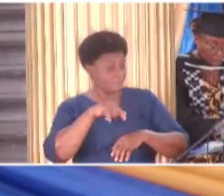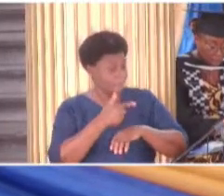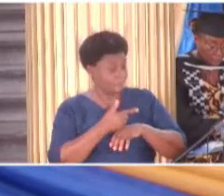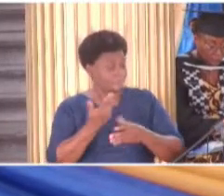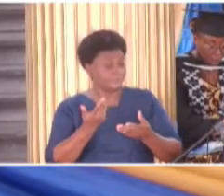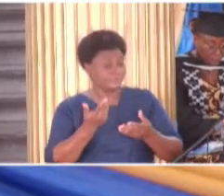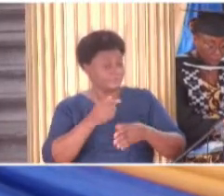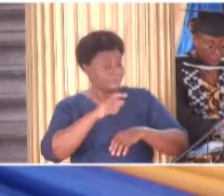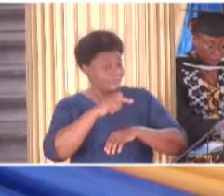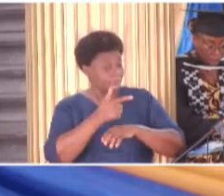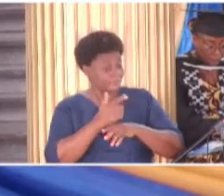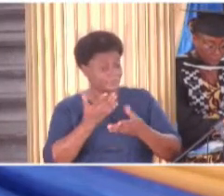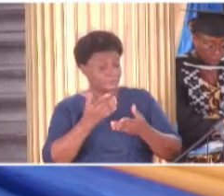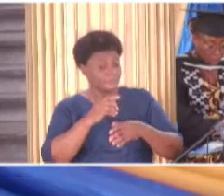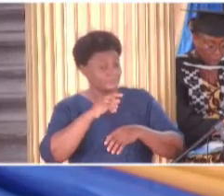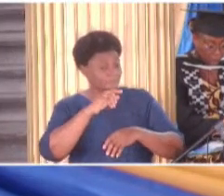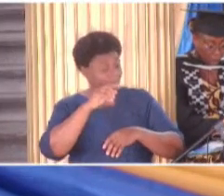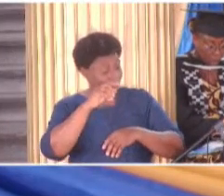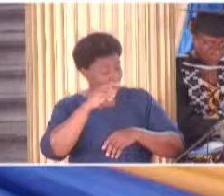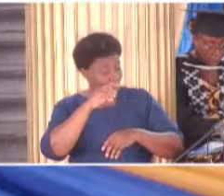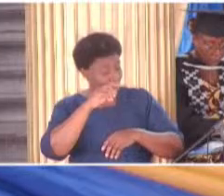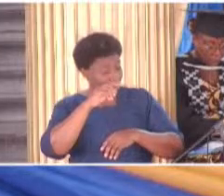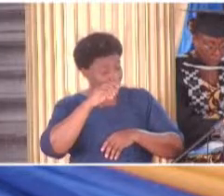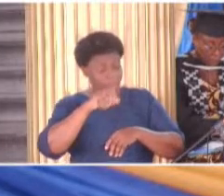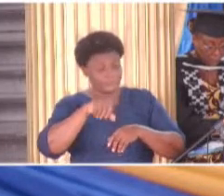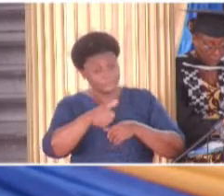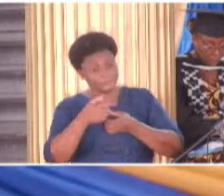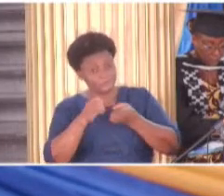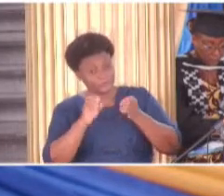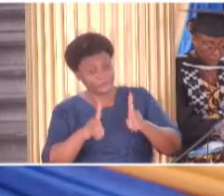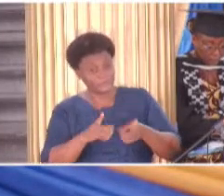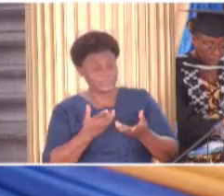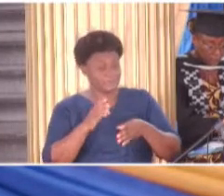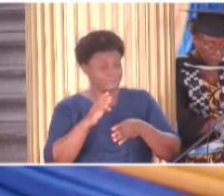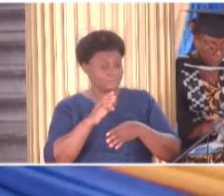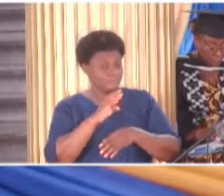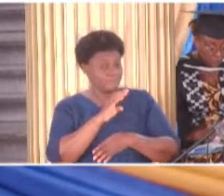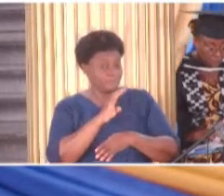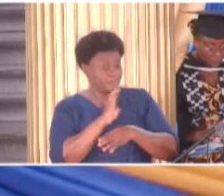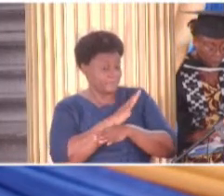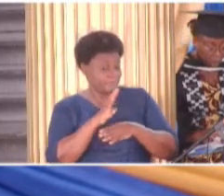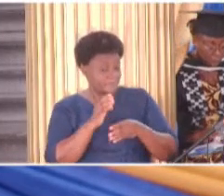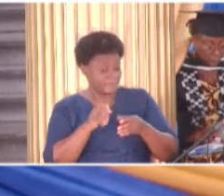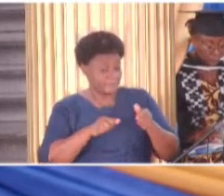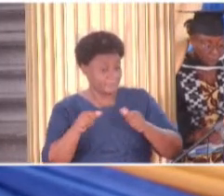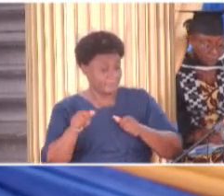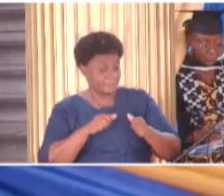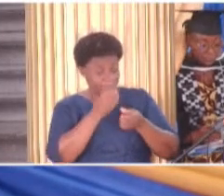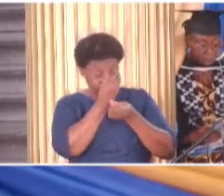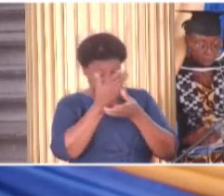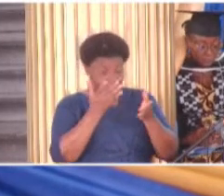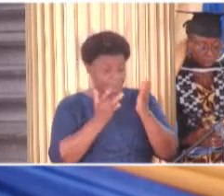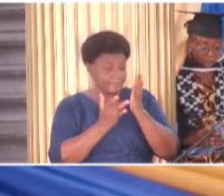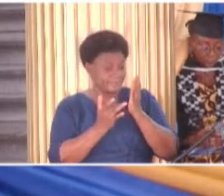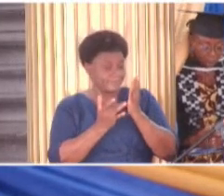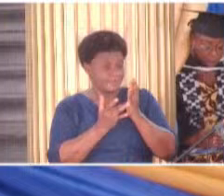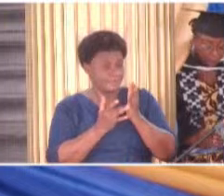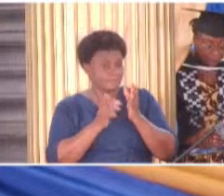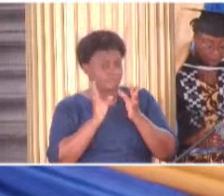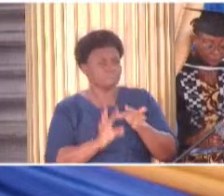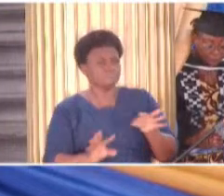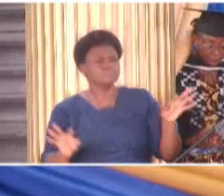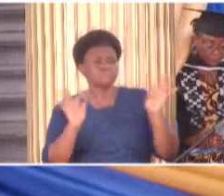Education, your field business administration and information technology are